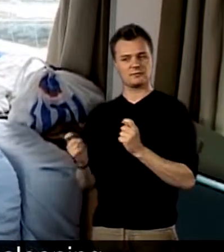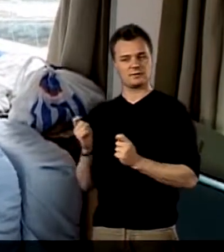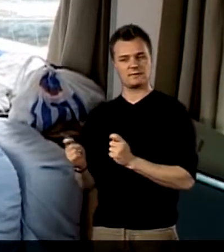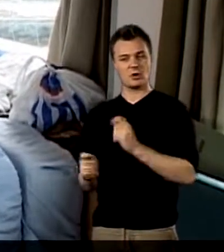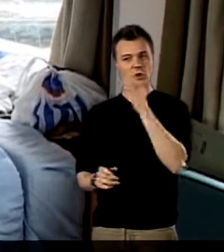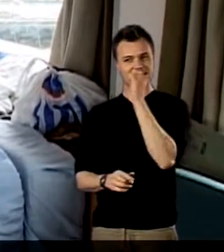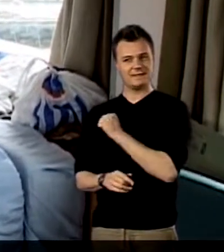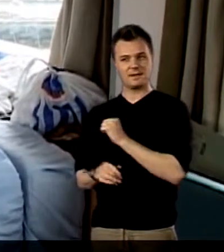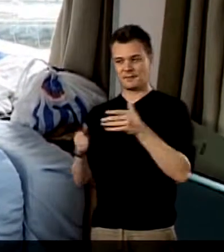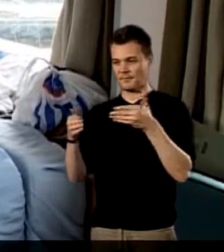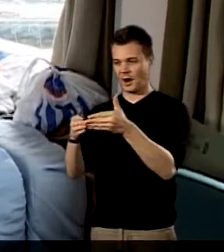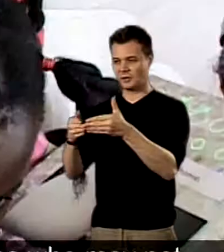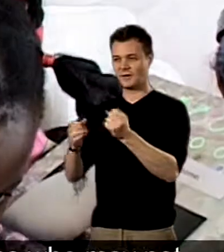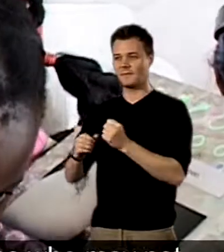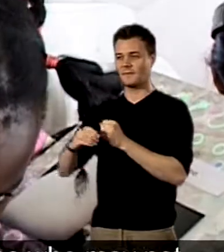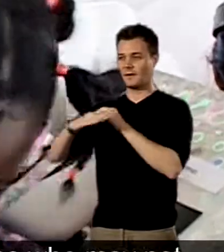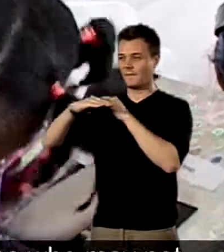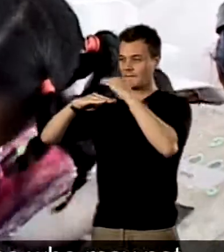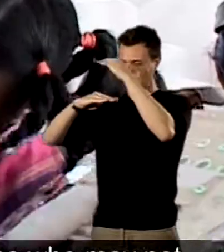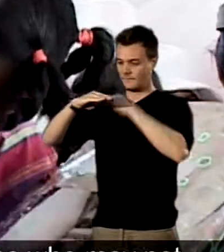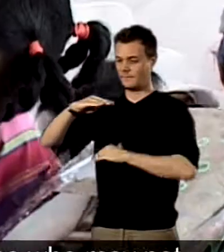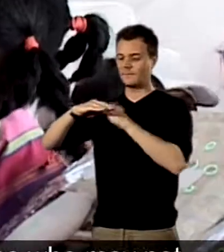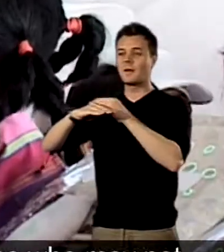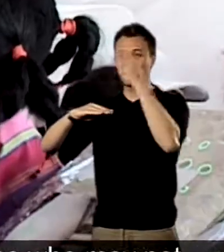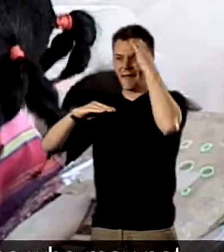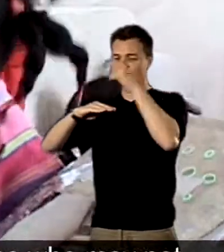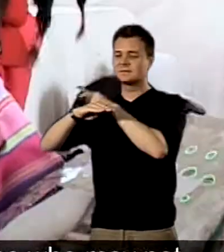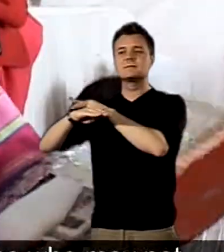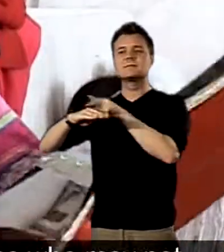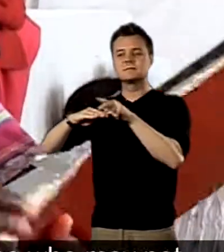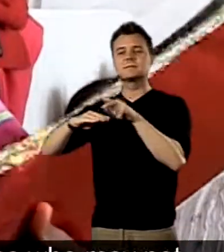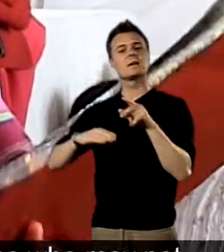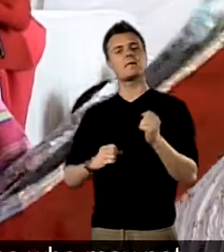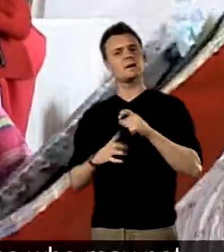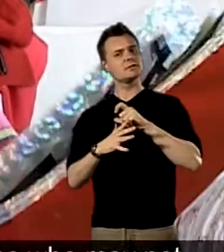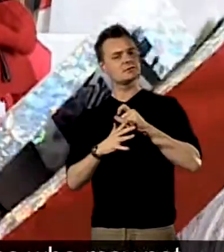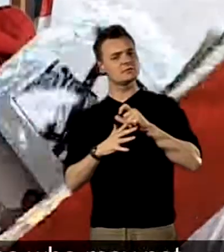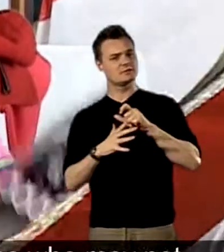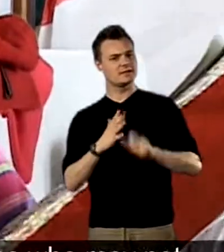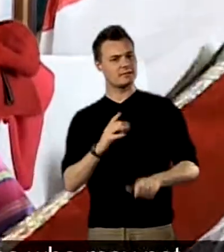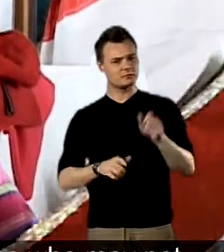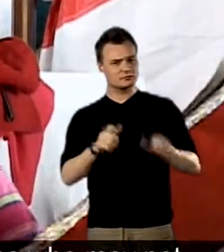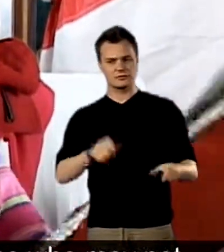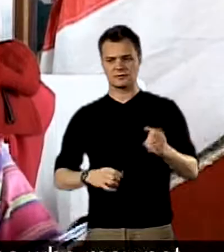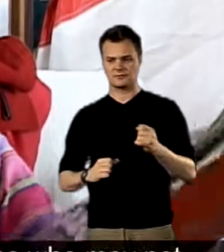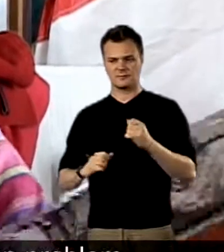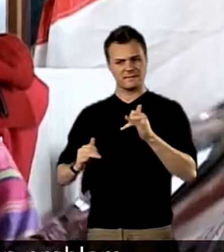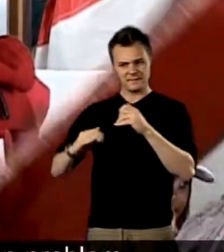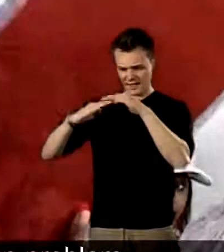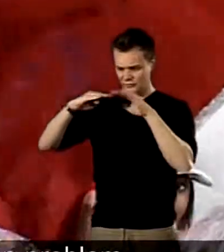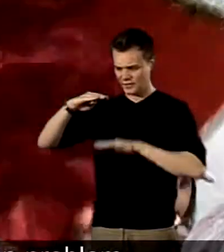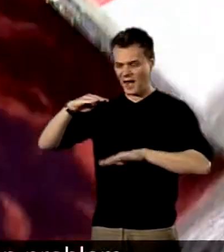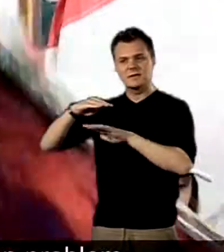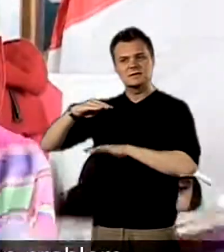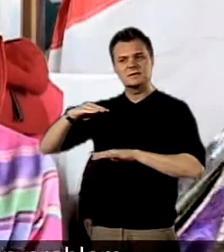up some beds on the upper floor. We had children with disabilities who may not be able to be evacuated if they're